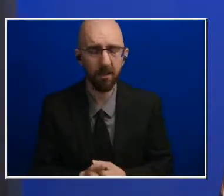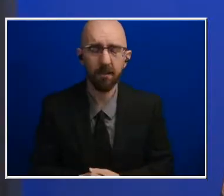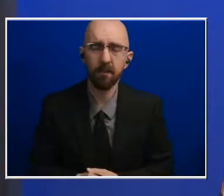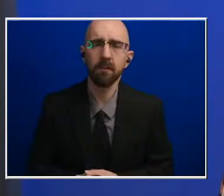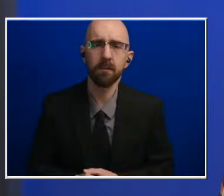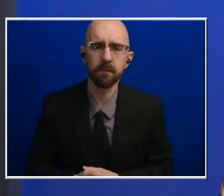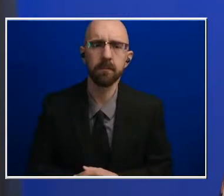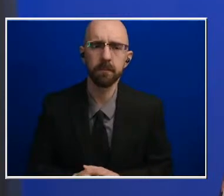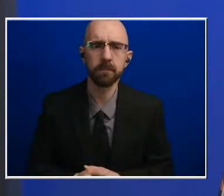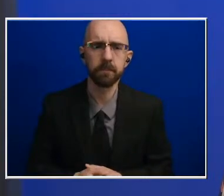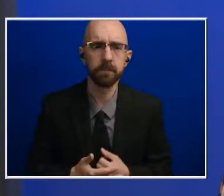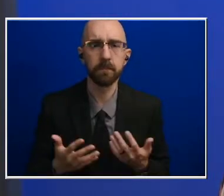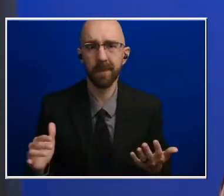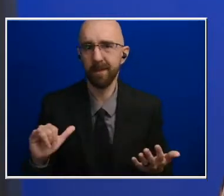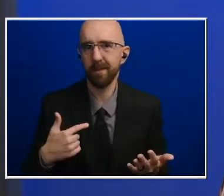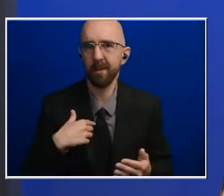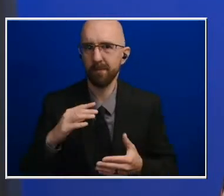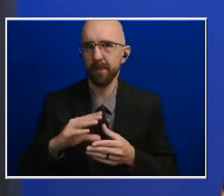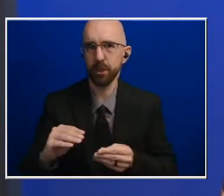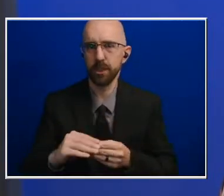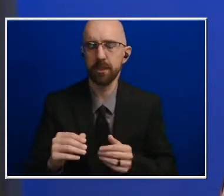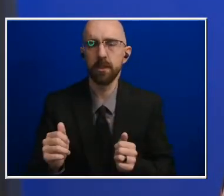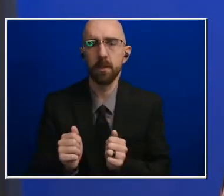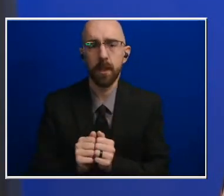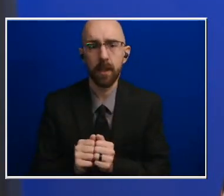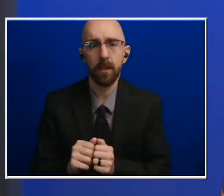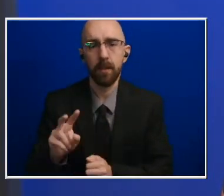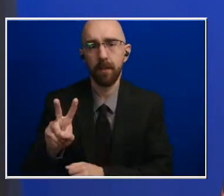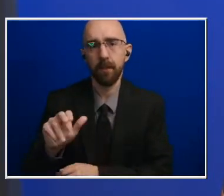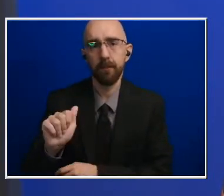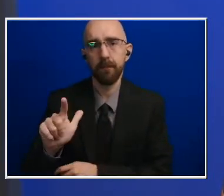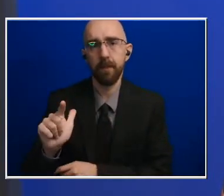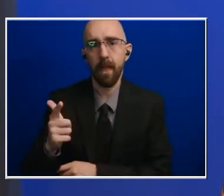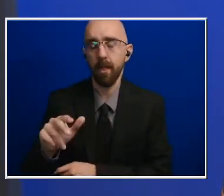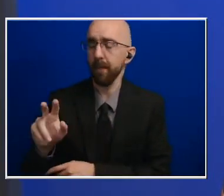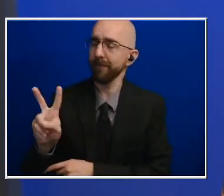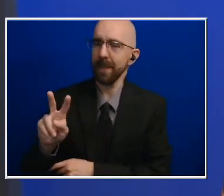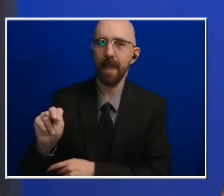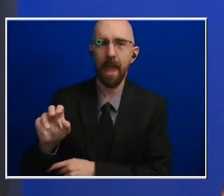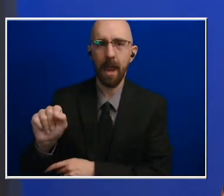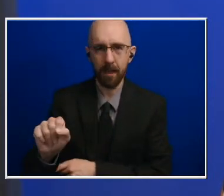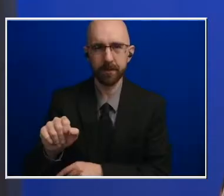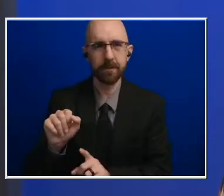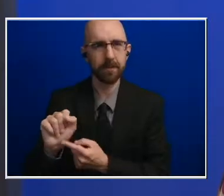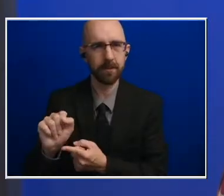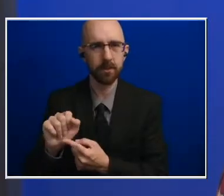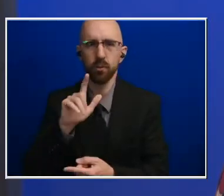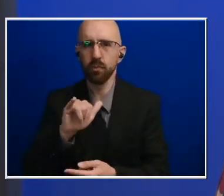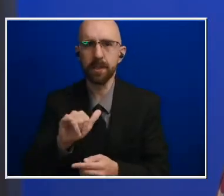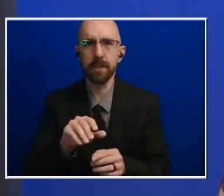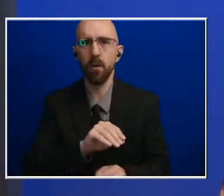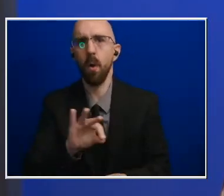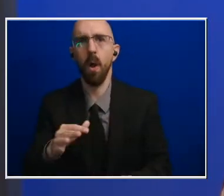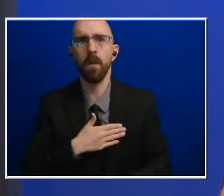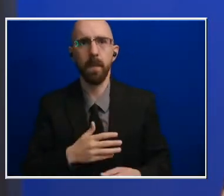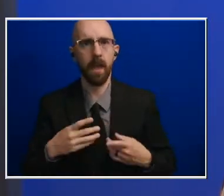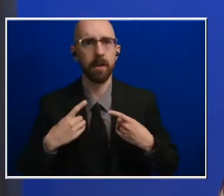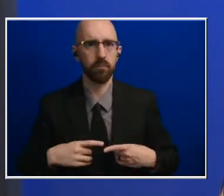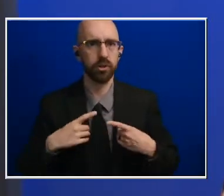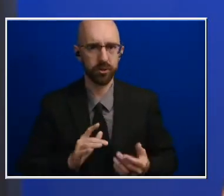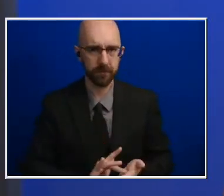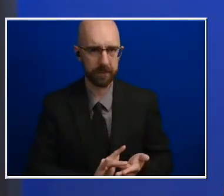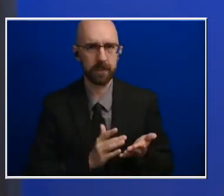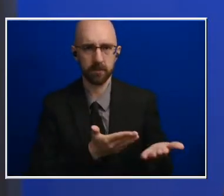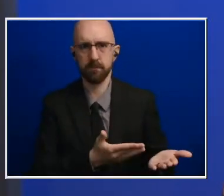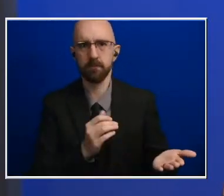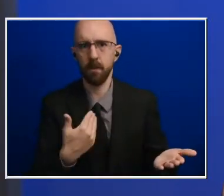Well, like I said, with the vagal nerve stimulator, that really helped get me off my antidepressants. So I do have a very